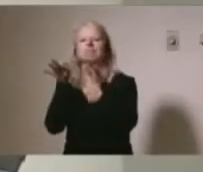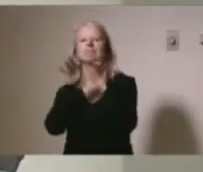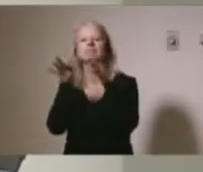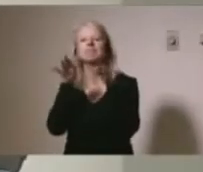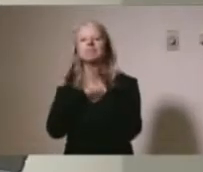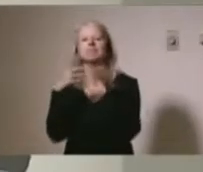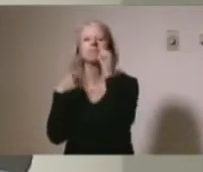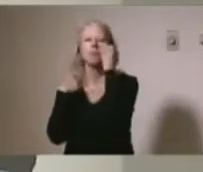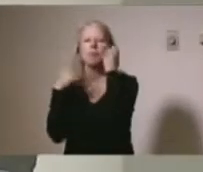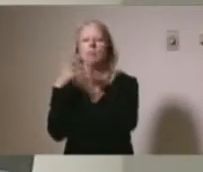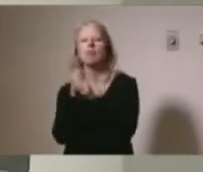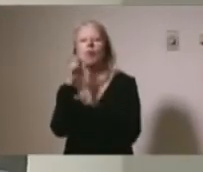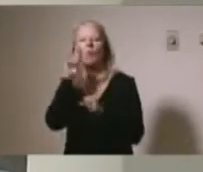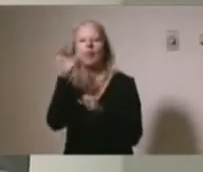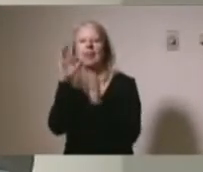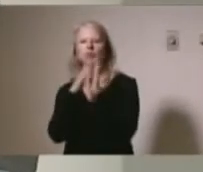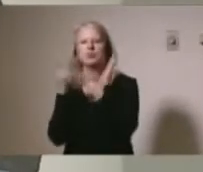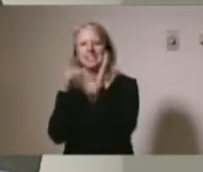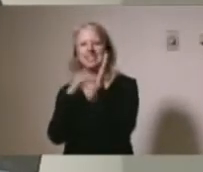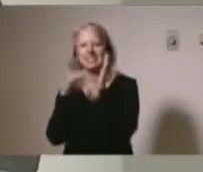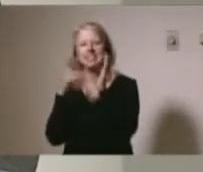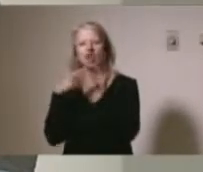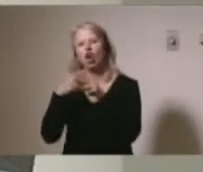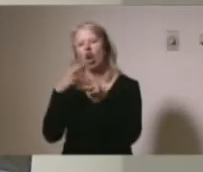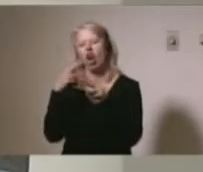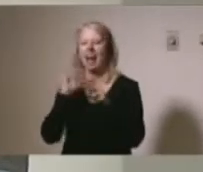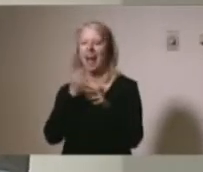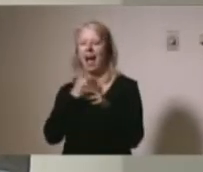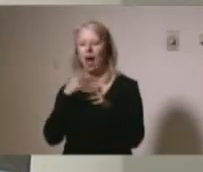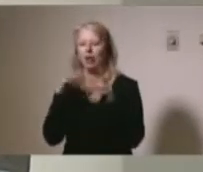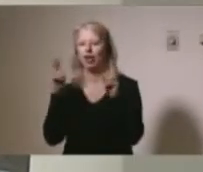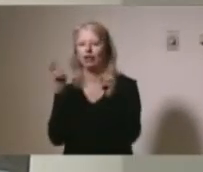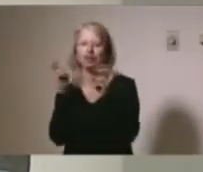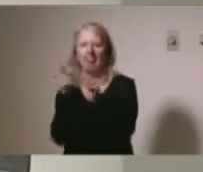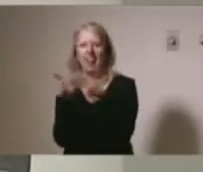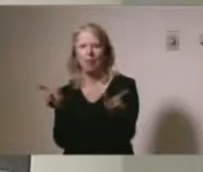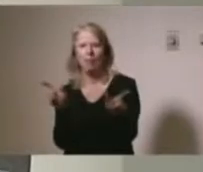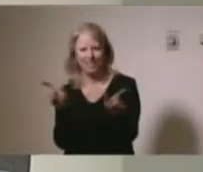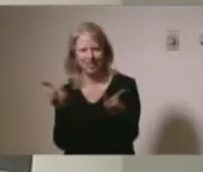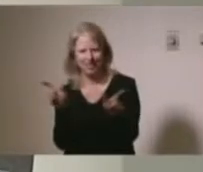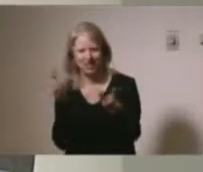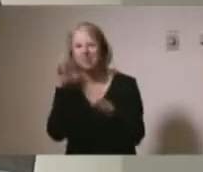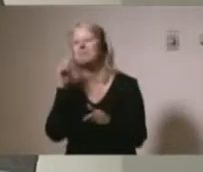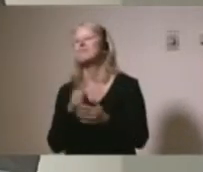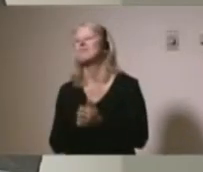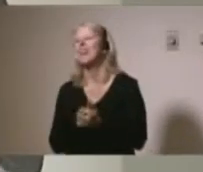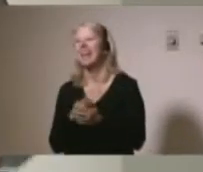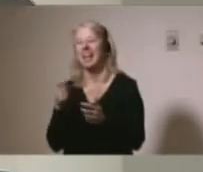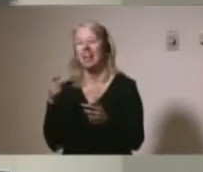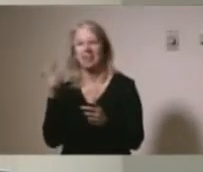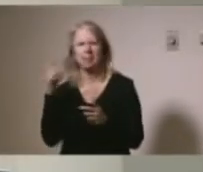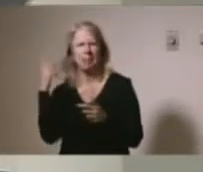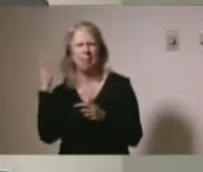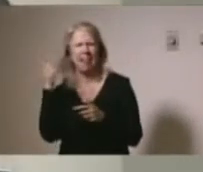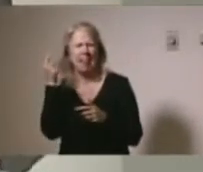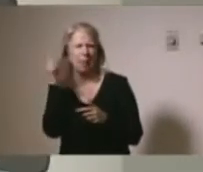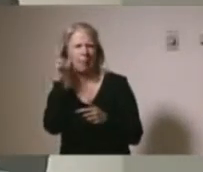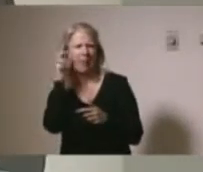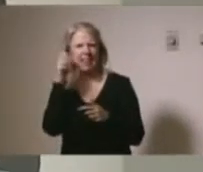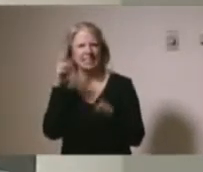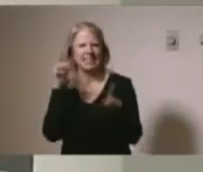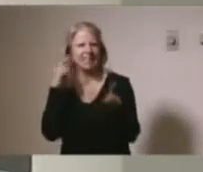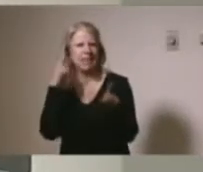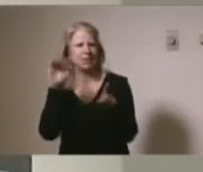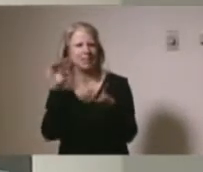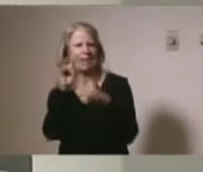on what we call Quinglish. I may sound like an Australian, Martin over there,